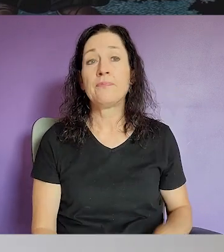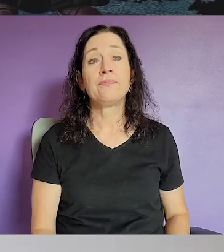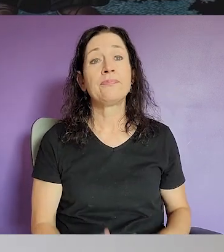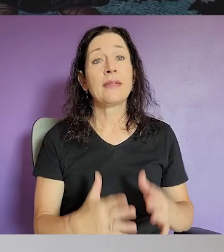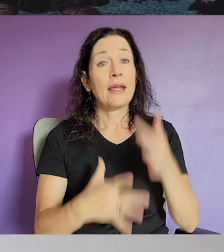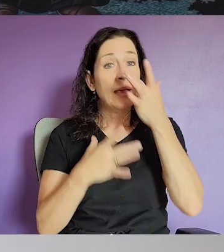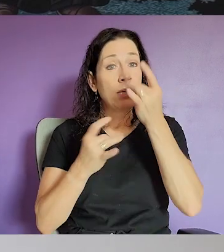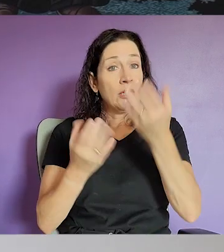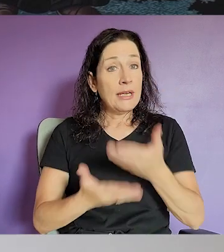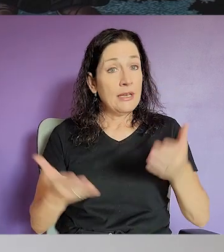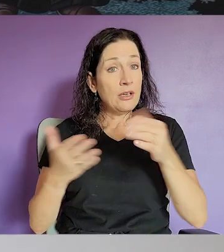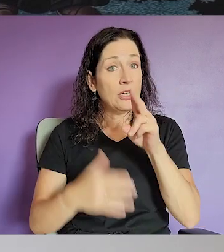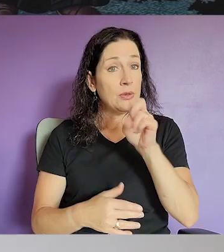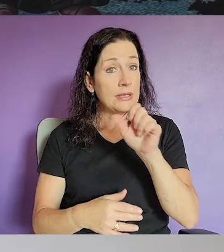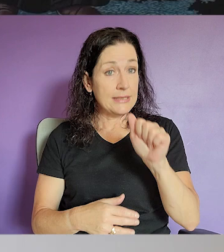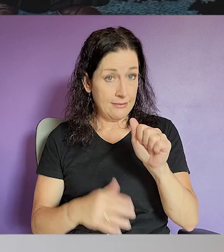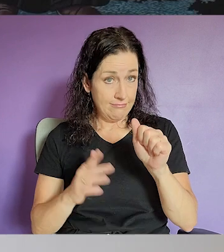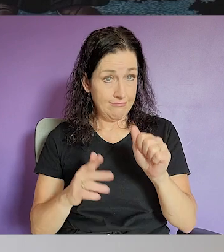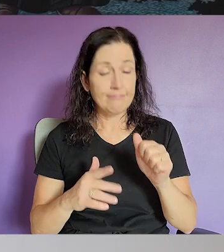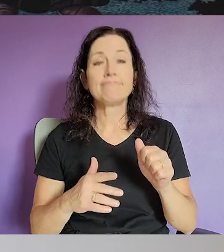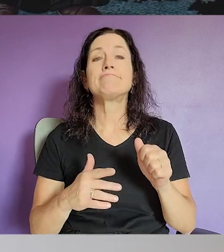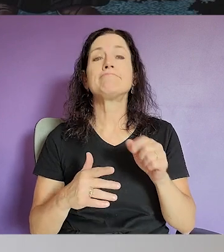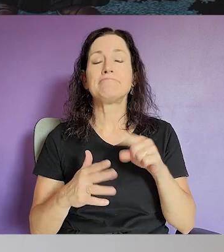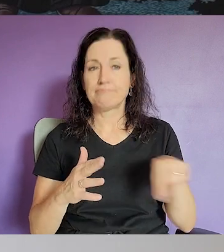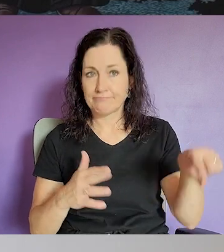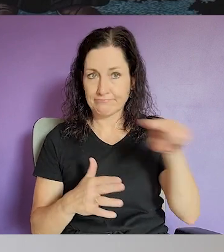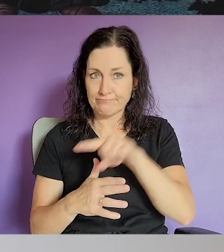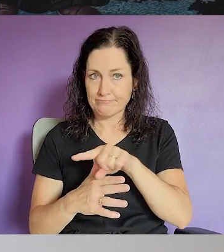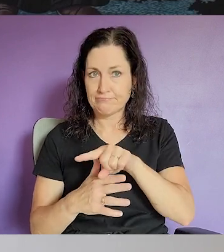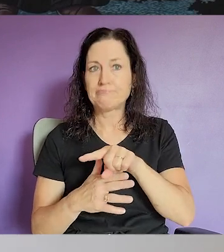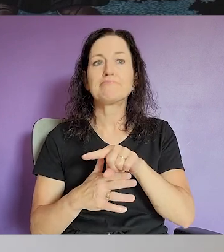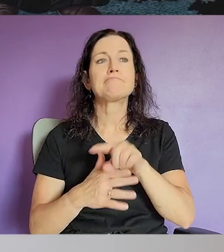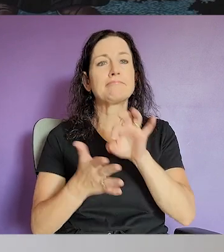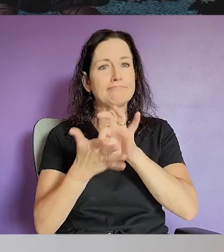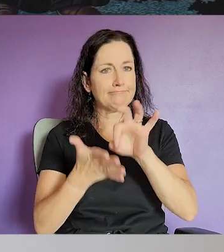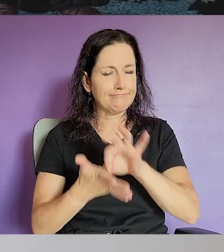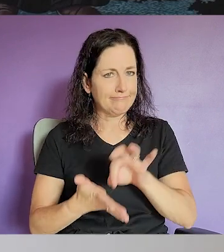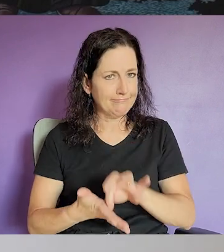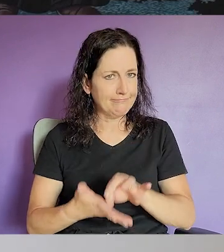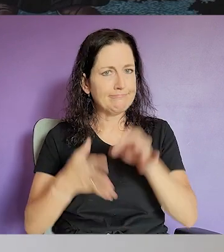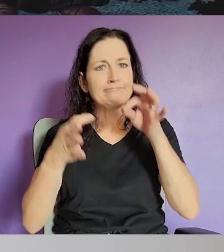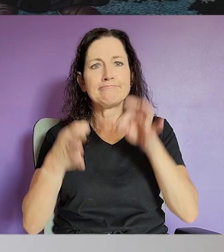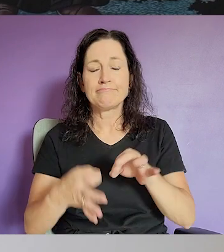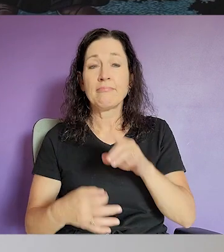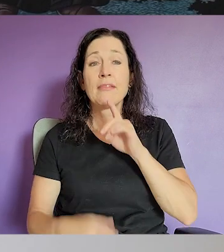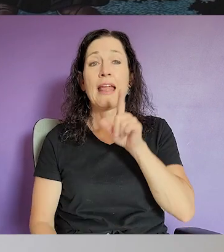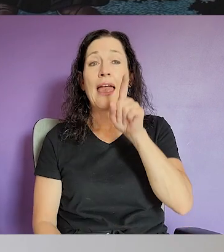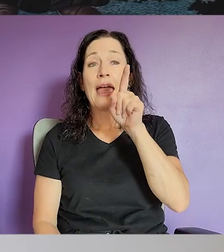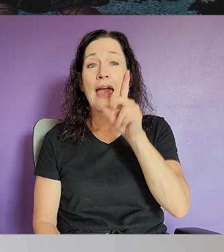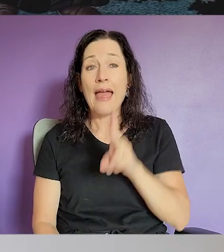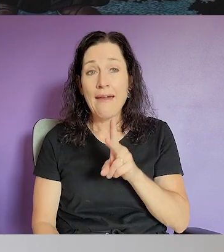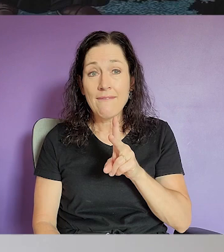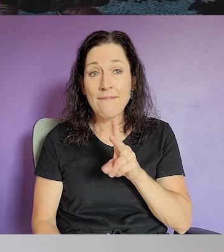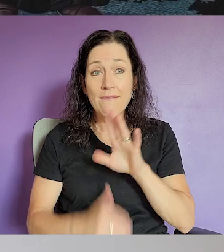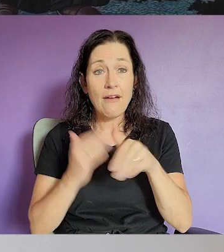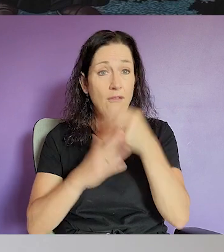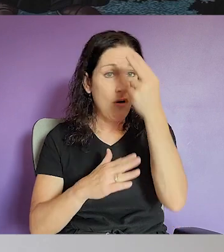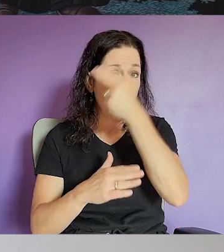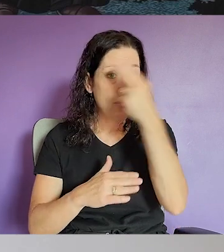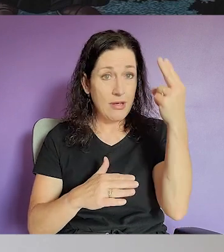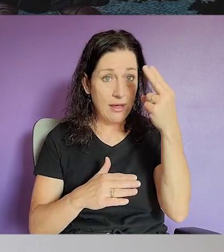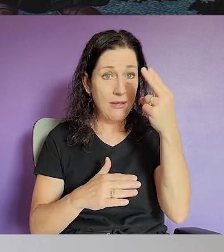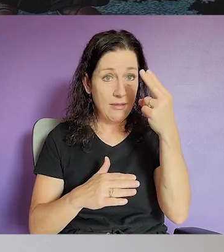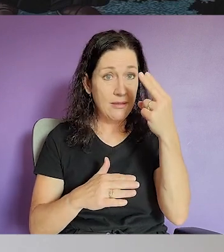been determined that half the members of the Catholic Church in the United States